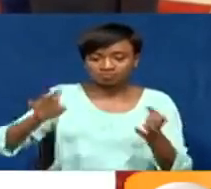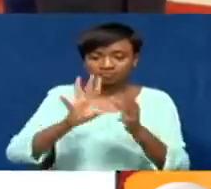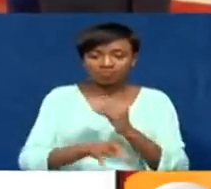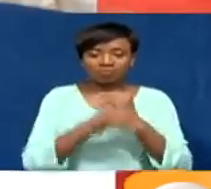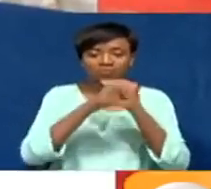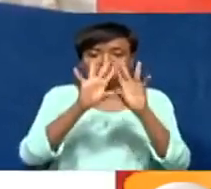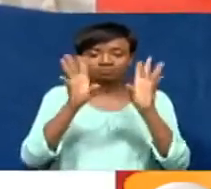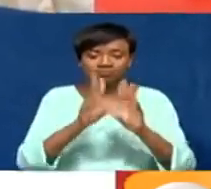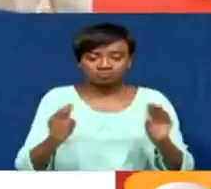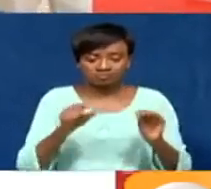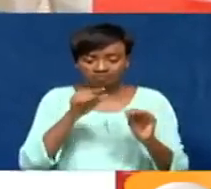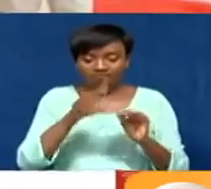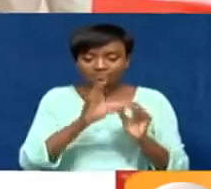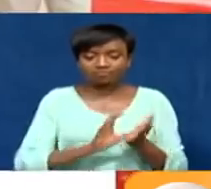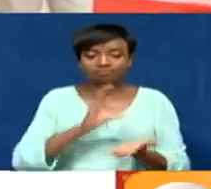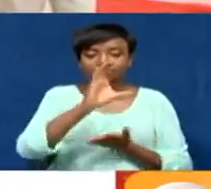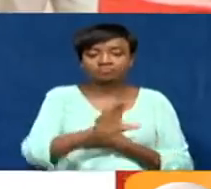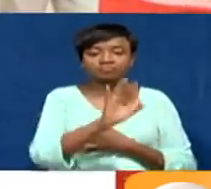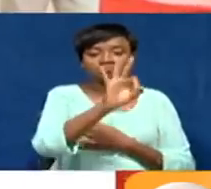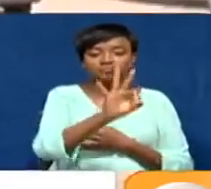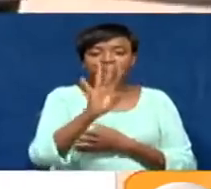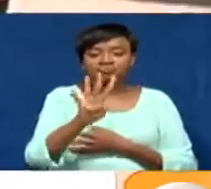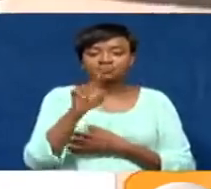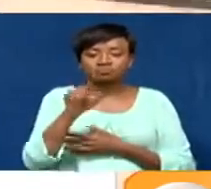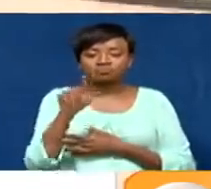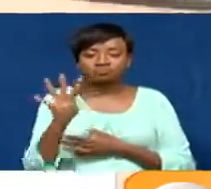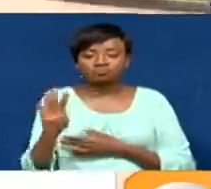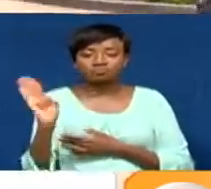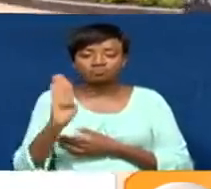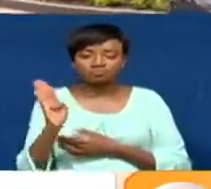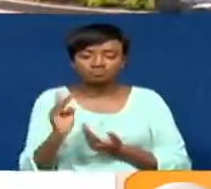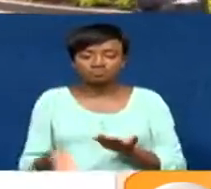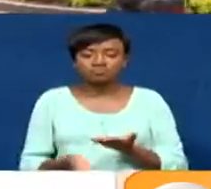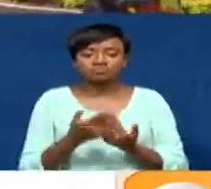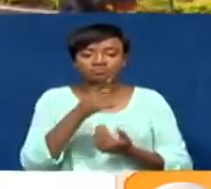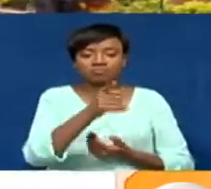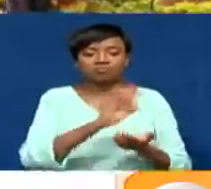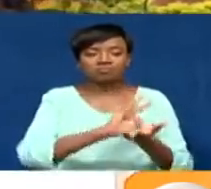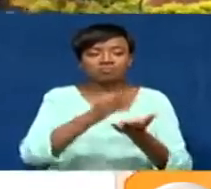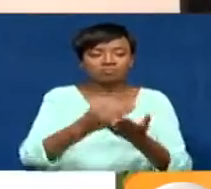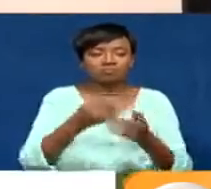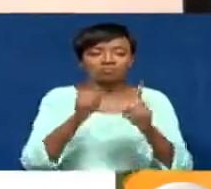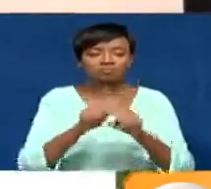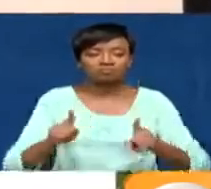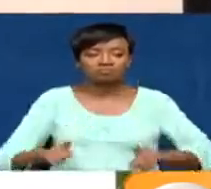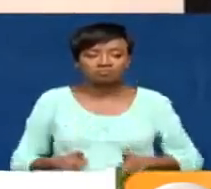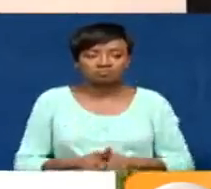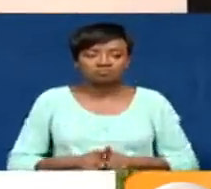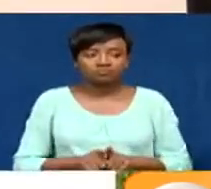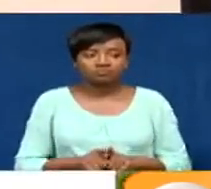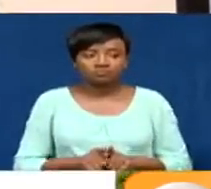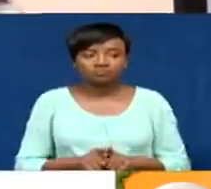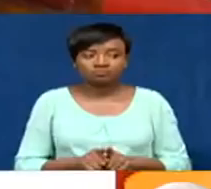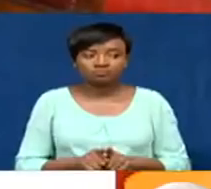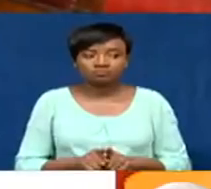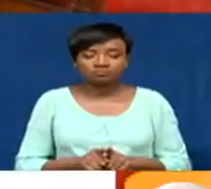budget, effectively allocating 34.4 billion shillings to the fuel stabilization fund, which will be used to pay oil marketing companies